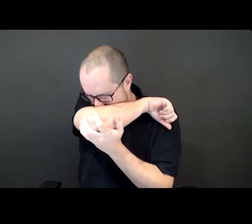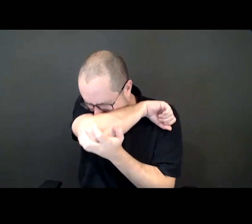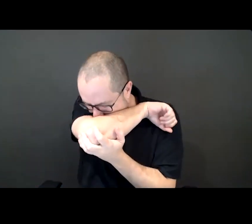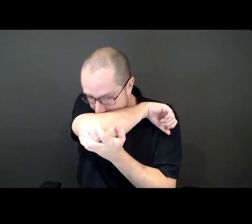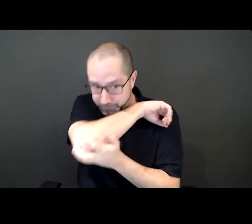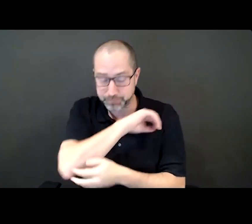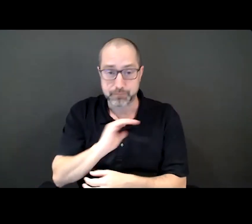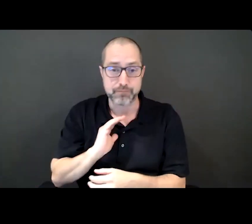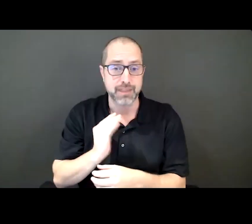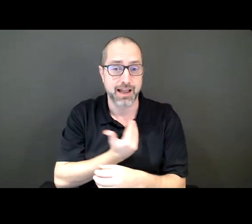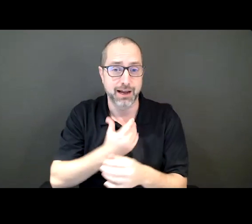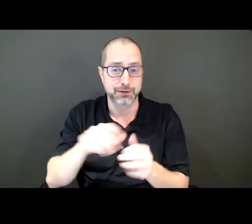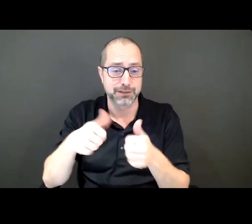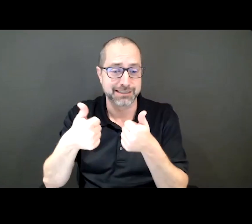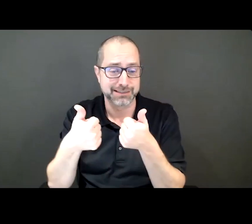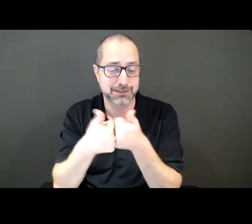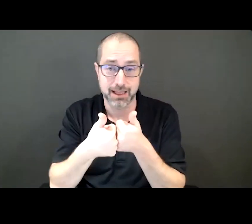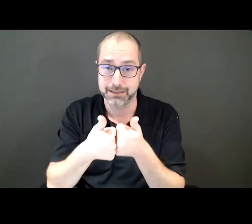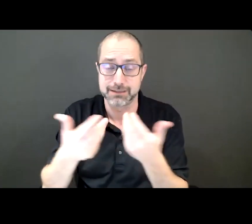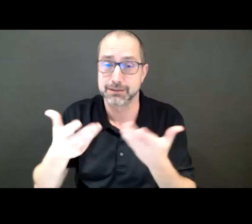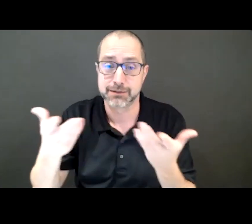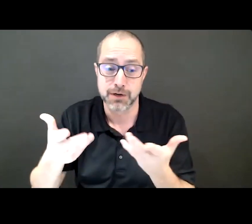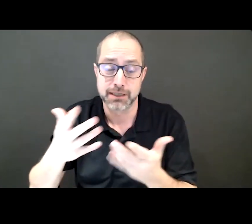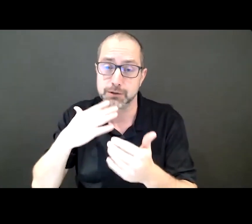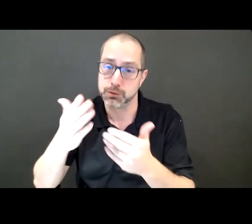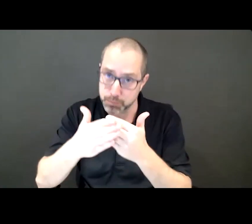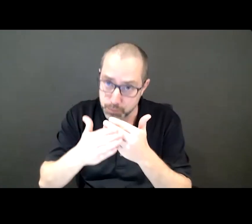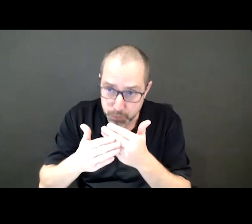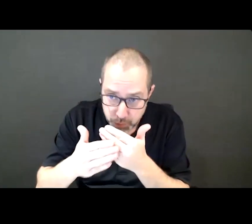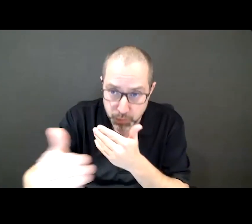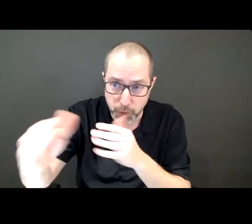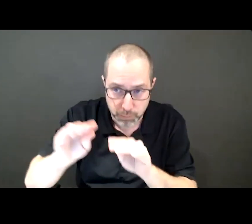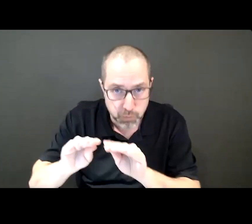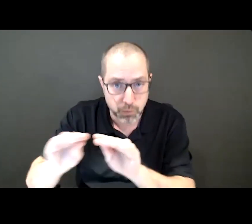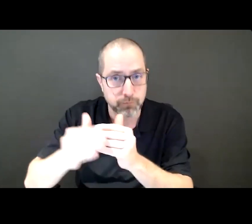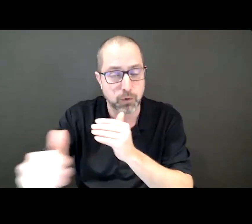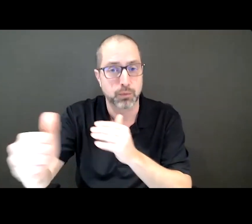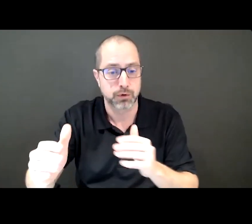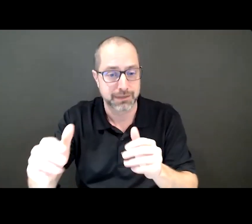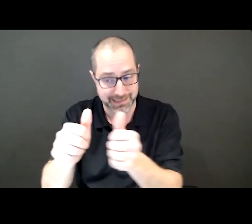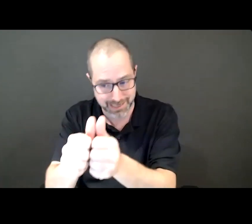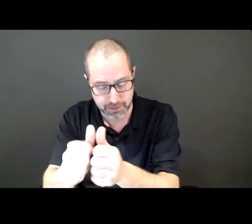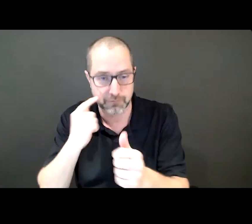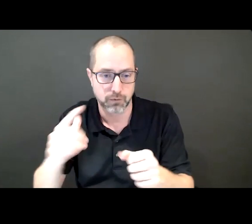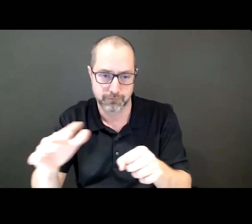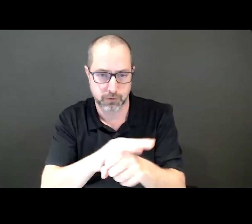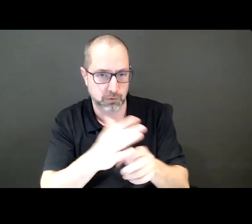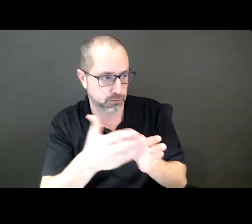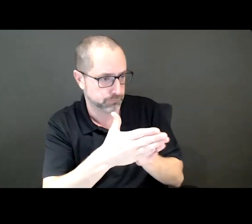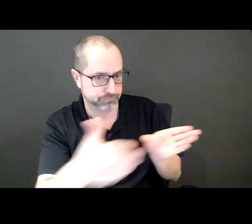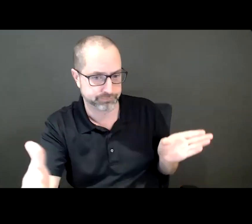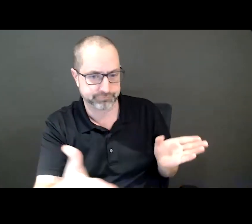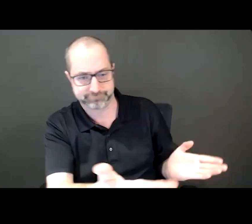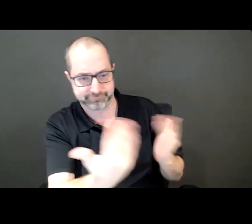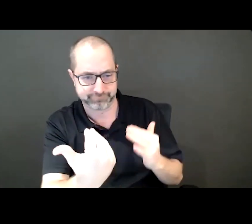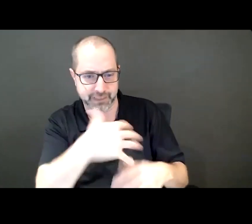that moving forward together to full inclusion in our society. And lastly,